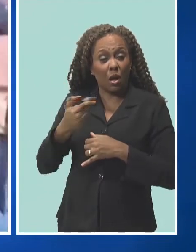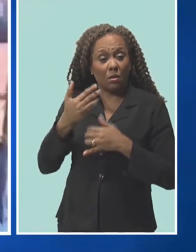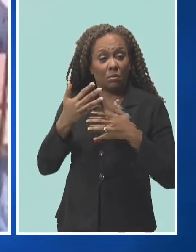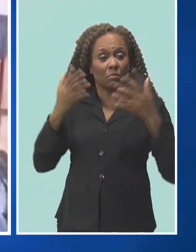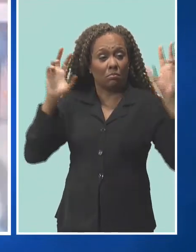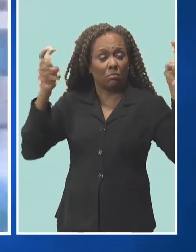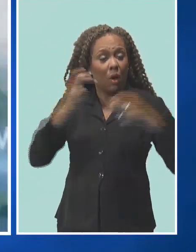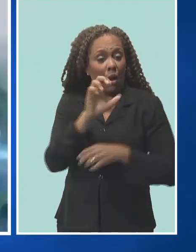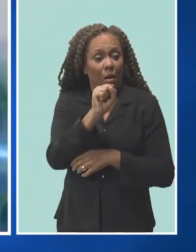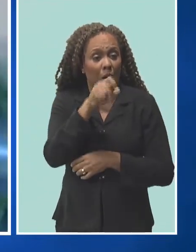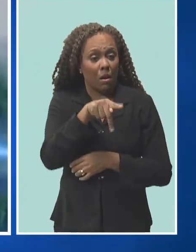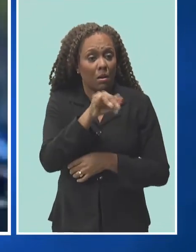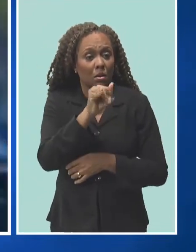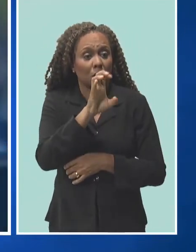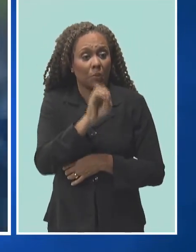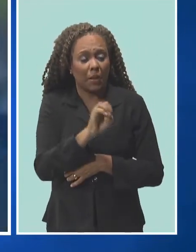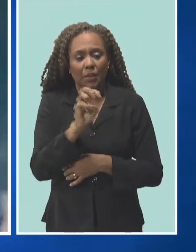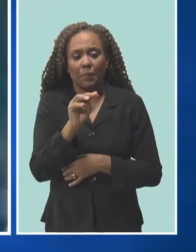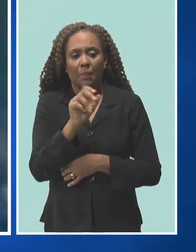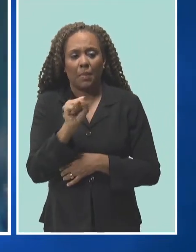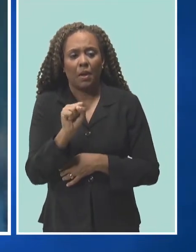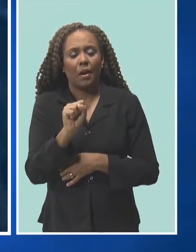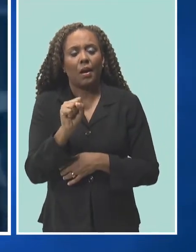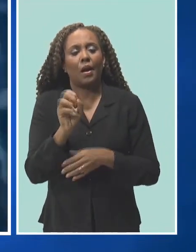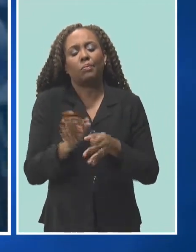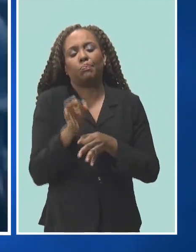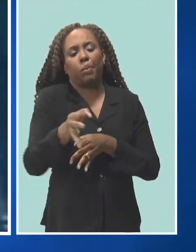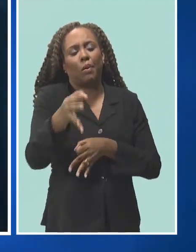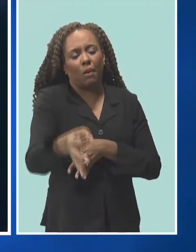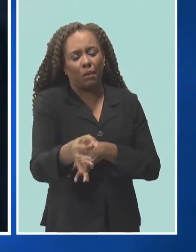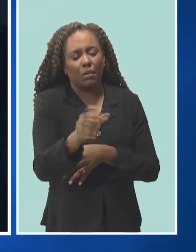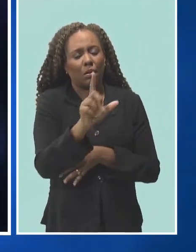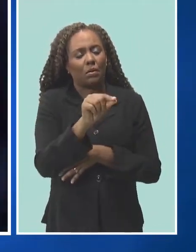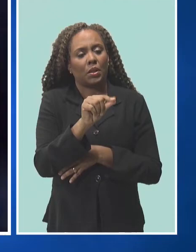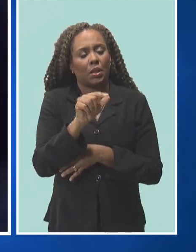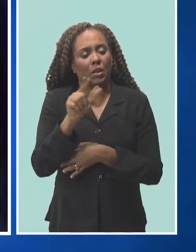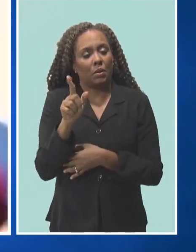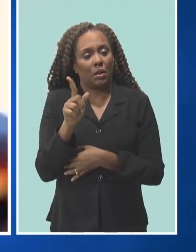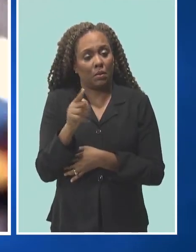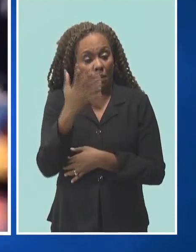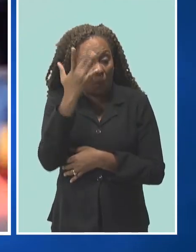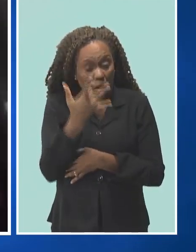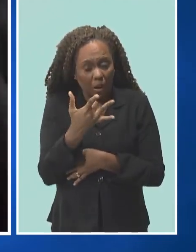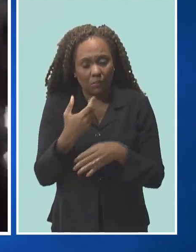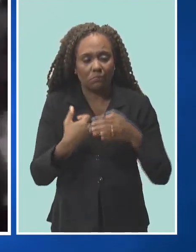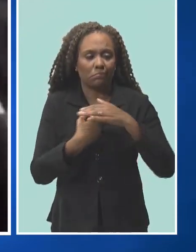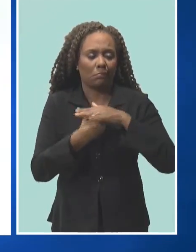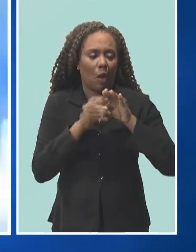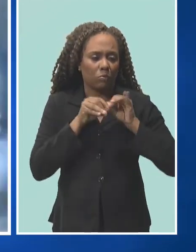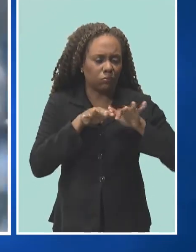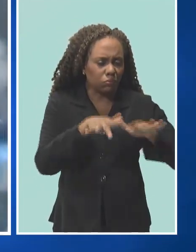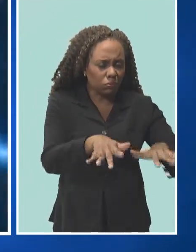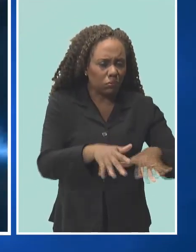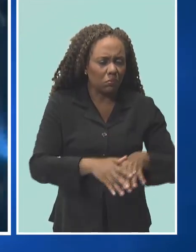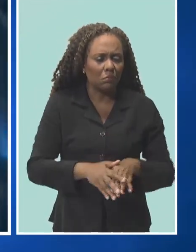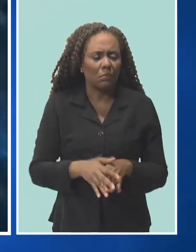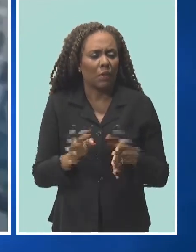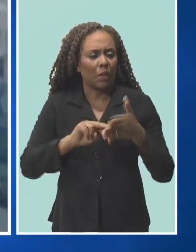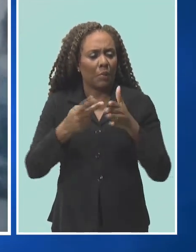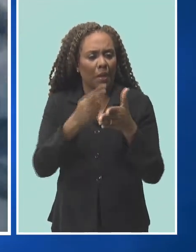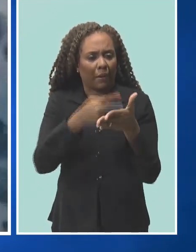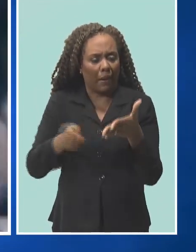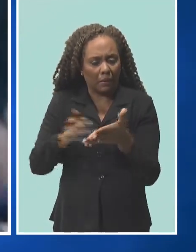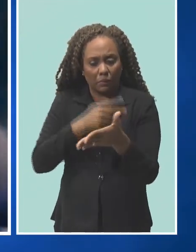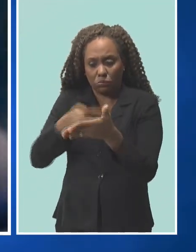Spice Mass 2020 was postponed to 2021 as a result of the coronavirus pandemic, which also forced the